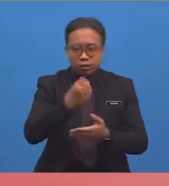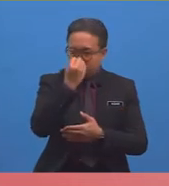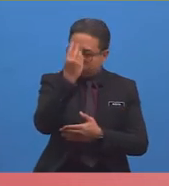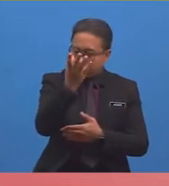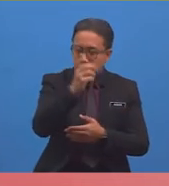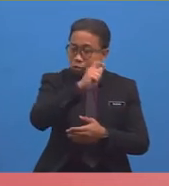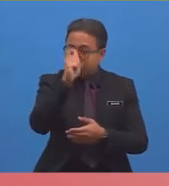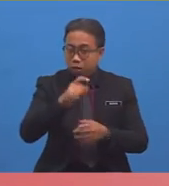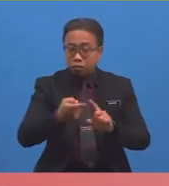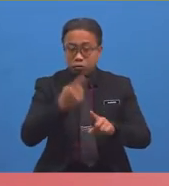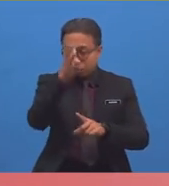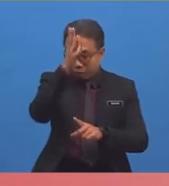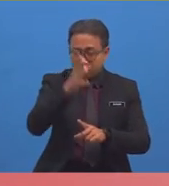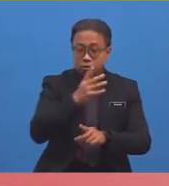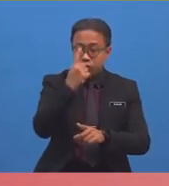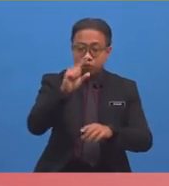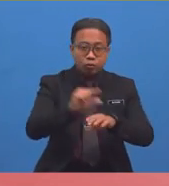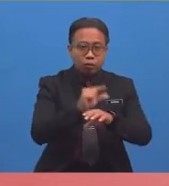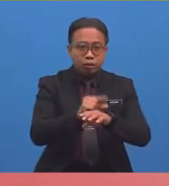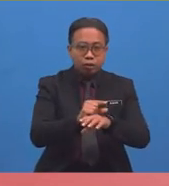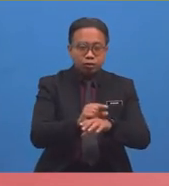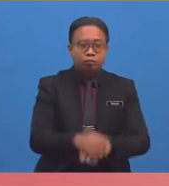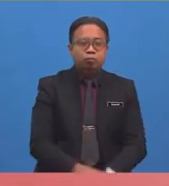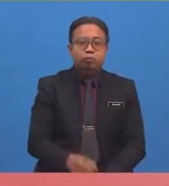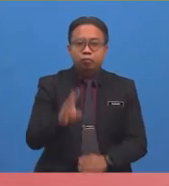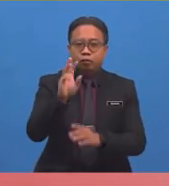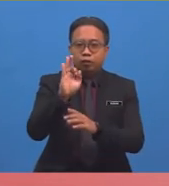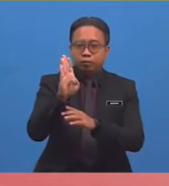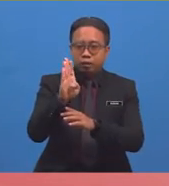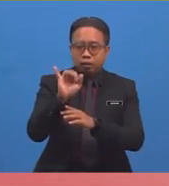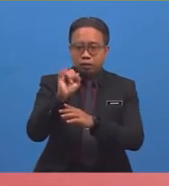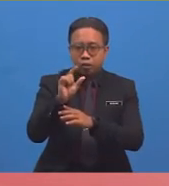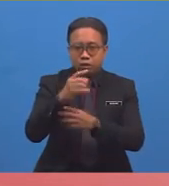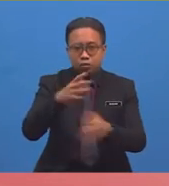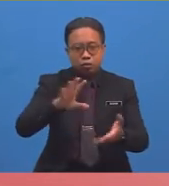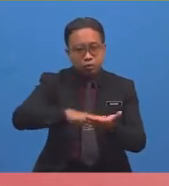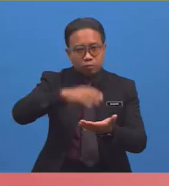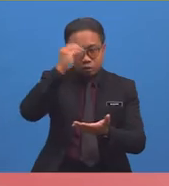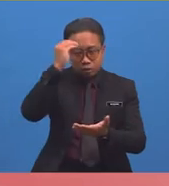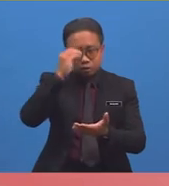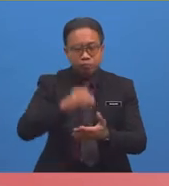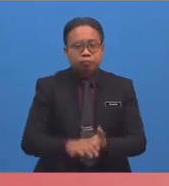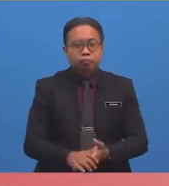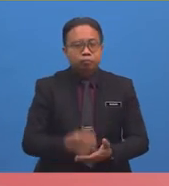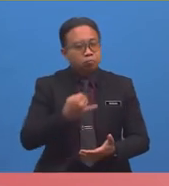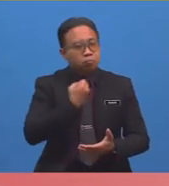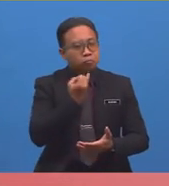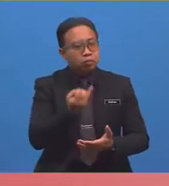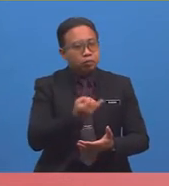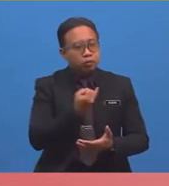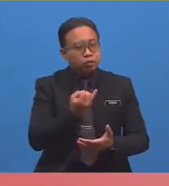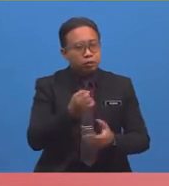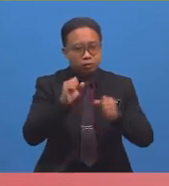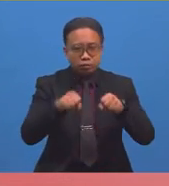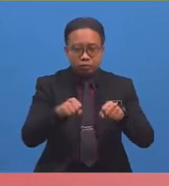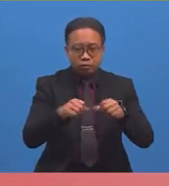for your parents or your guardians' help. Good luck. Well, after all these lessons that was interesting and you got to meet